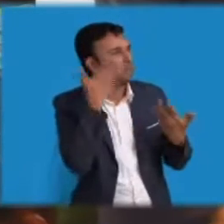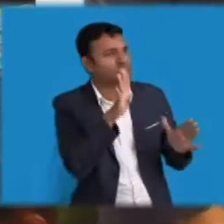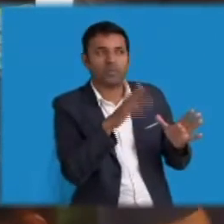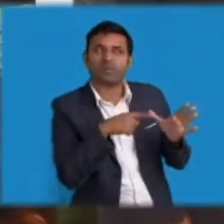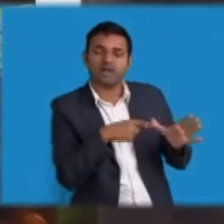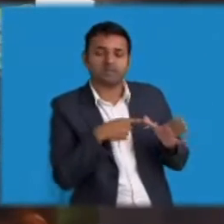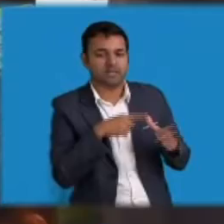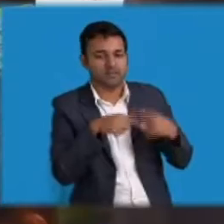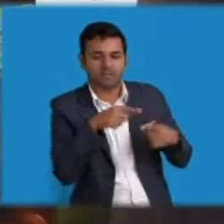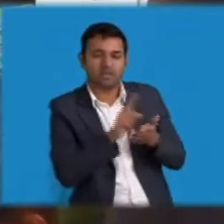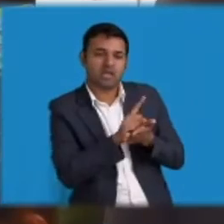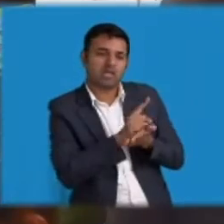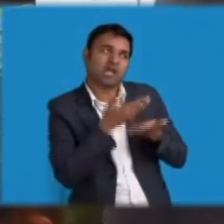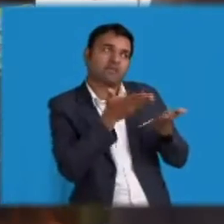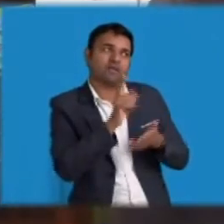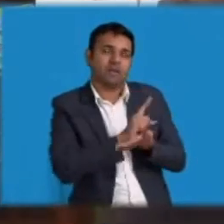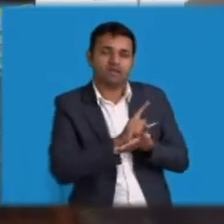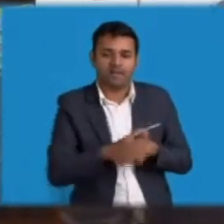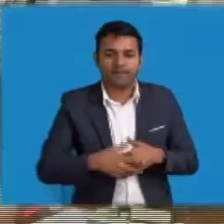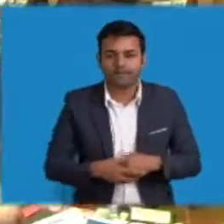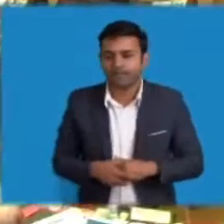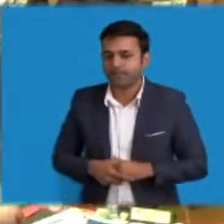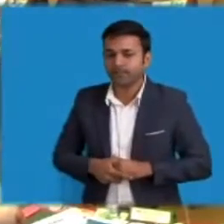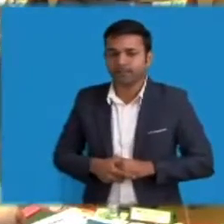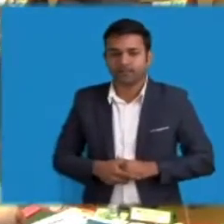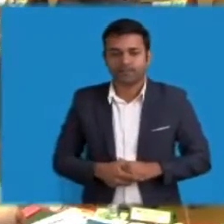time. Thank you. Honourable Tulaki Varaka.